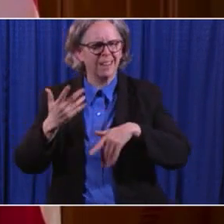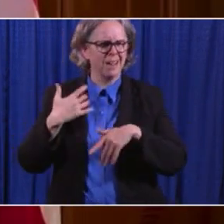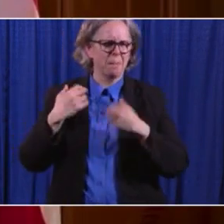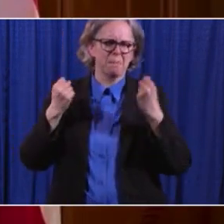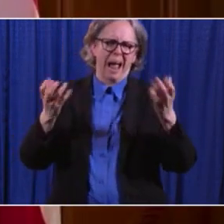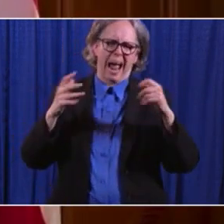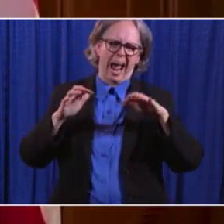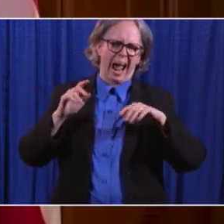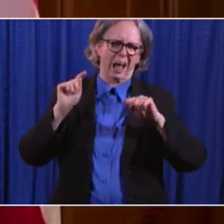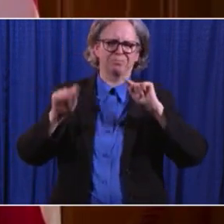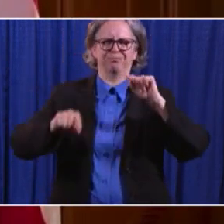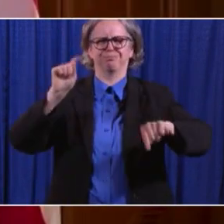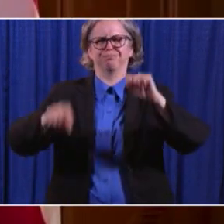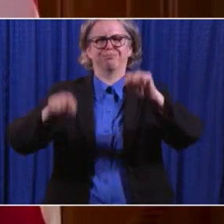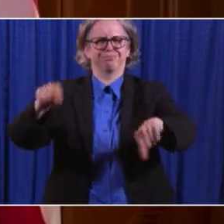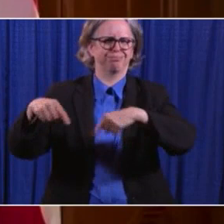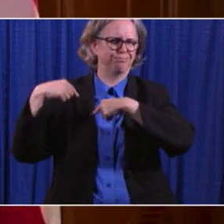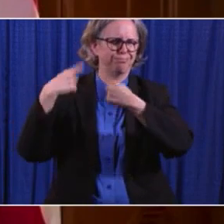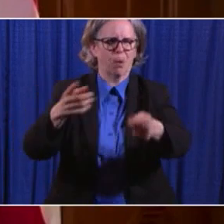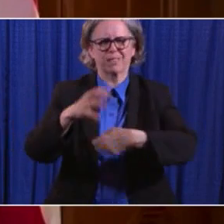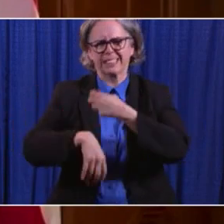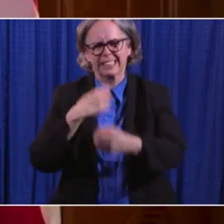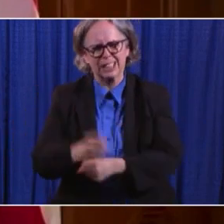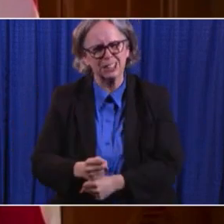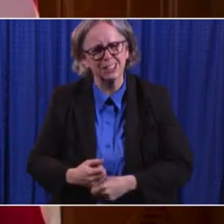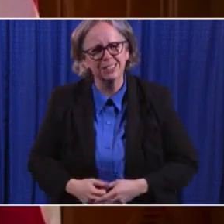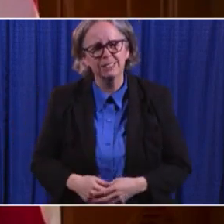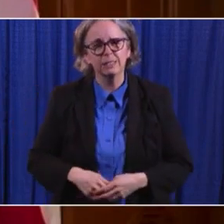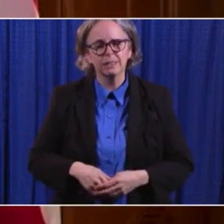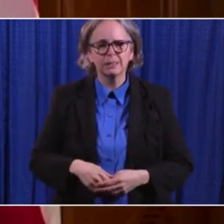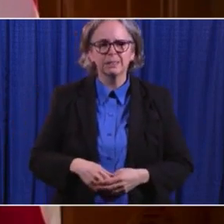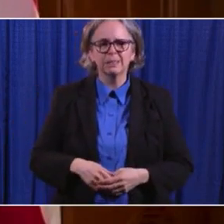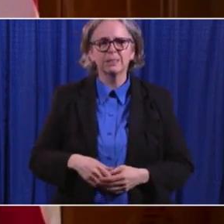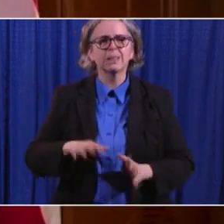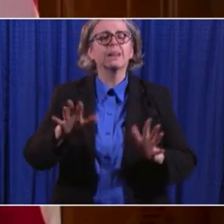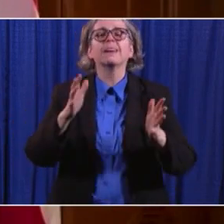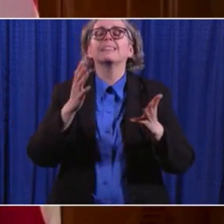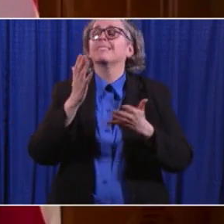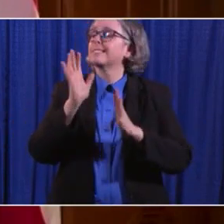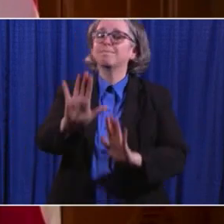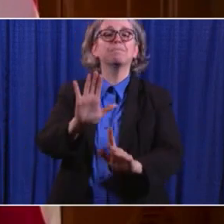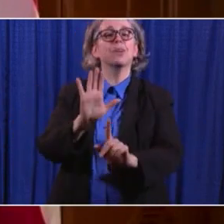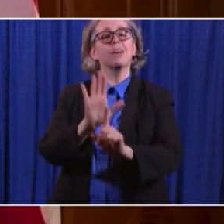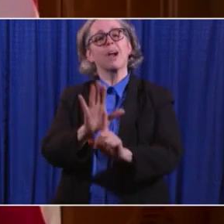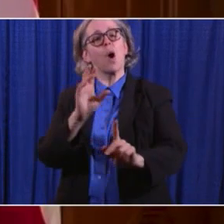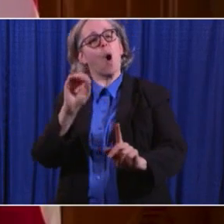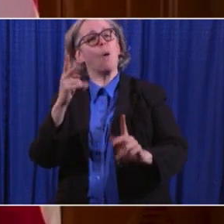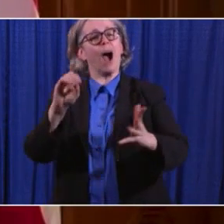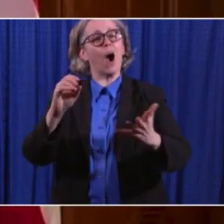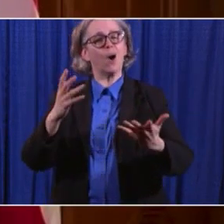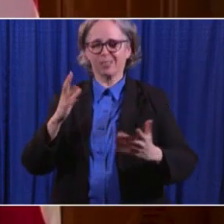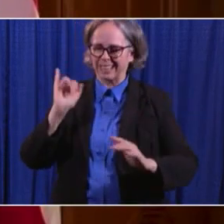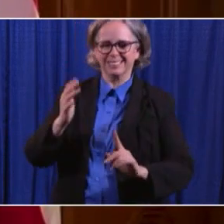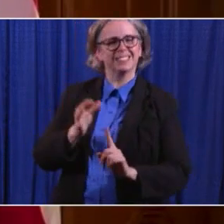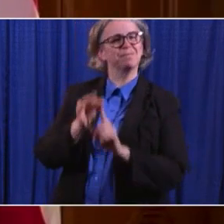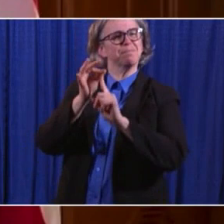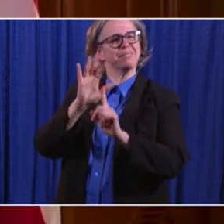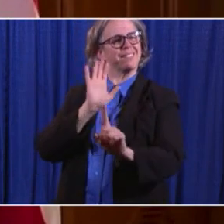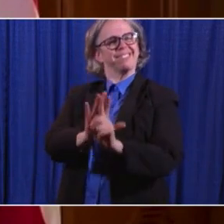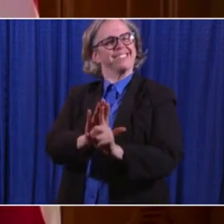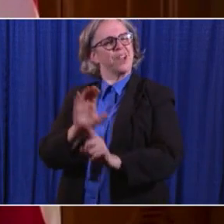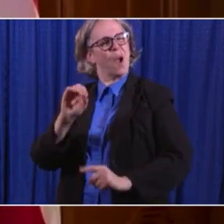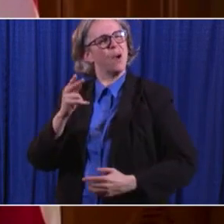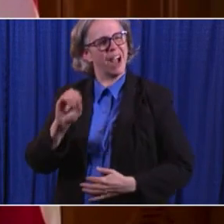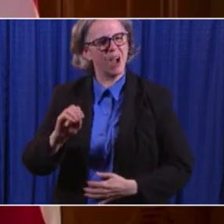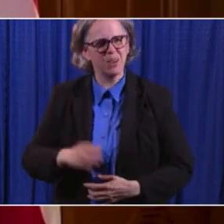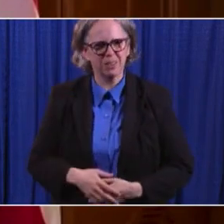just a great part of what makes Ohio different, and you can sort of eat your way across